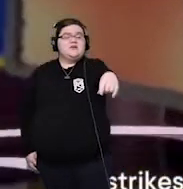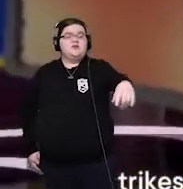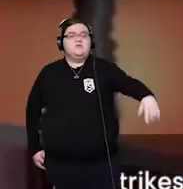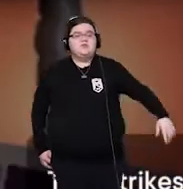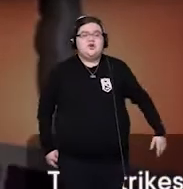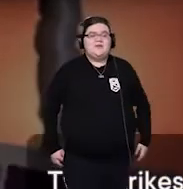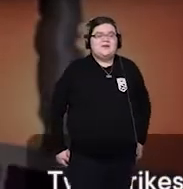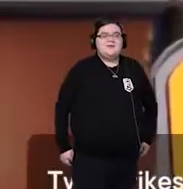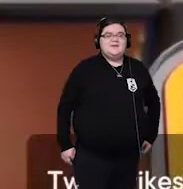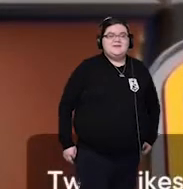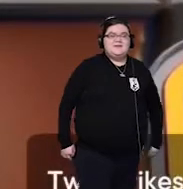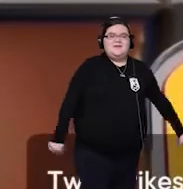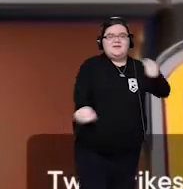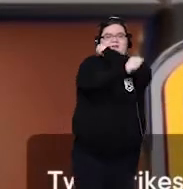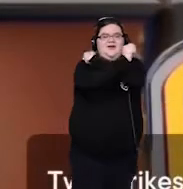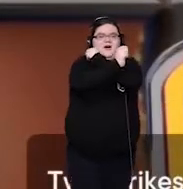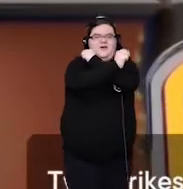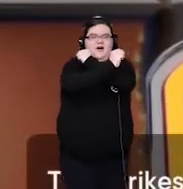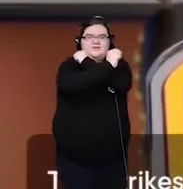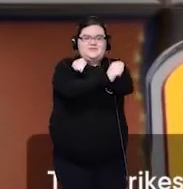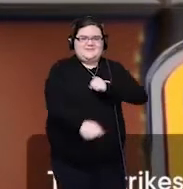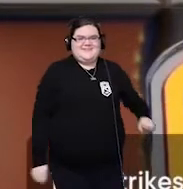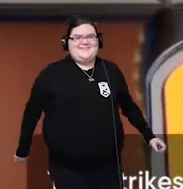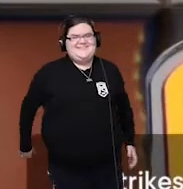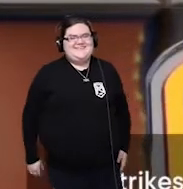cleaning, that's a good one, Toby.